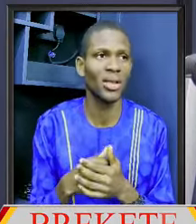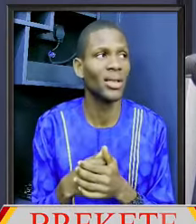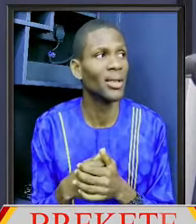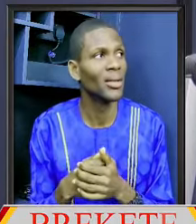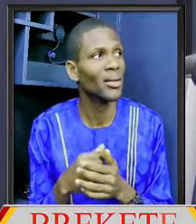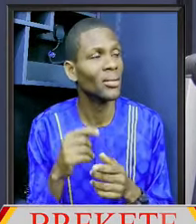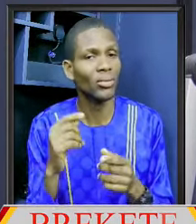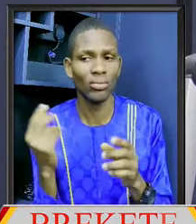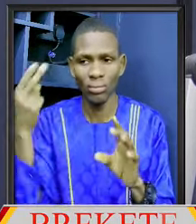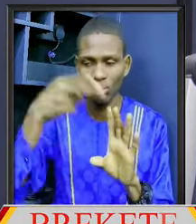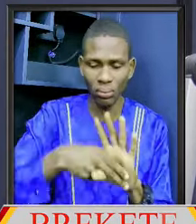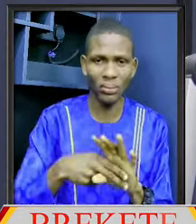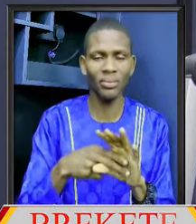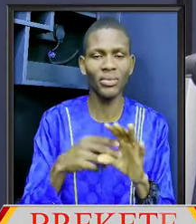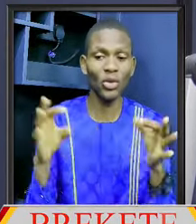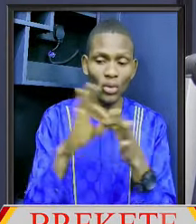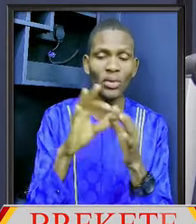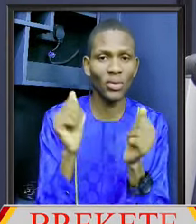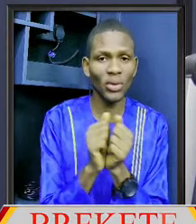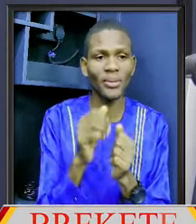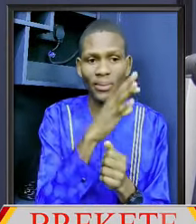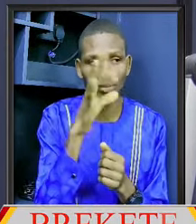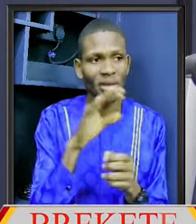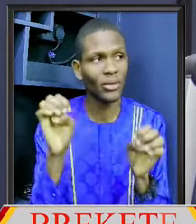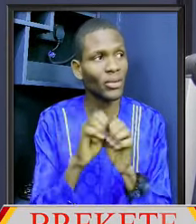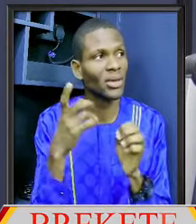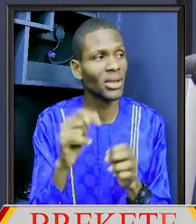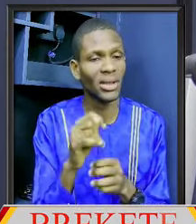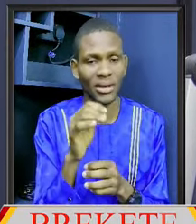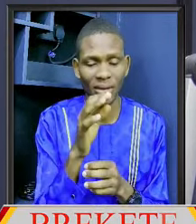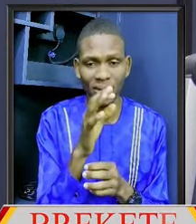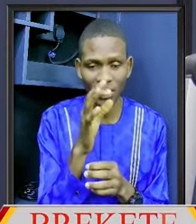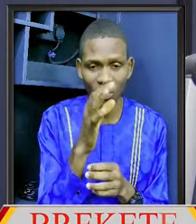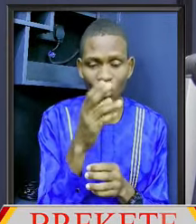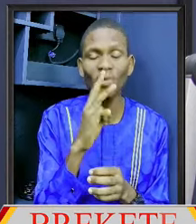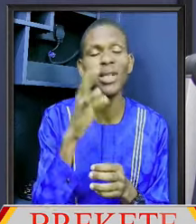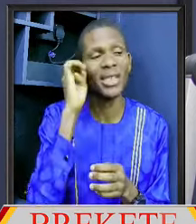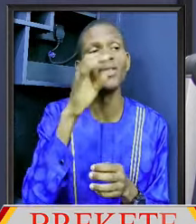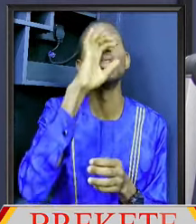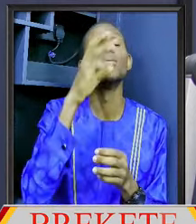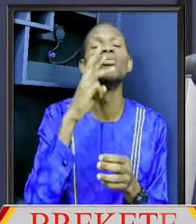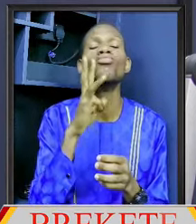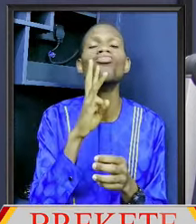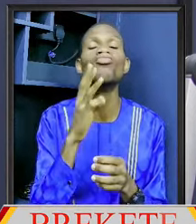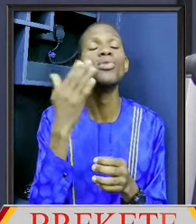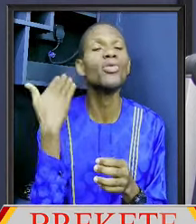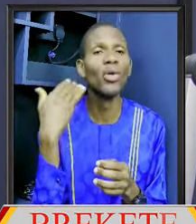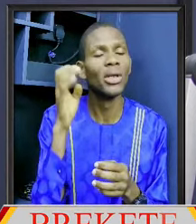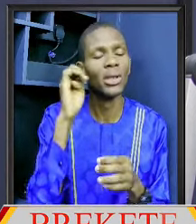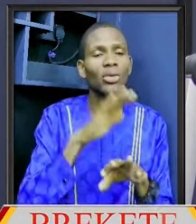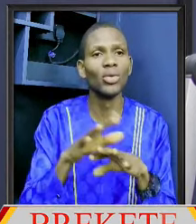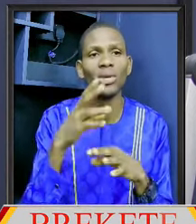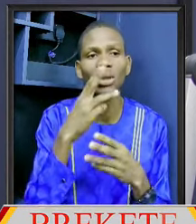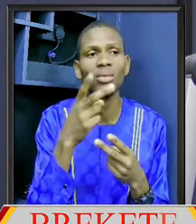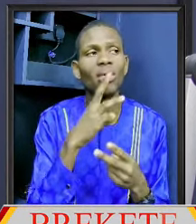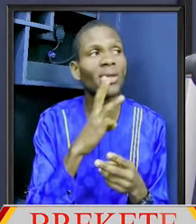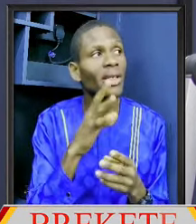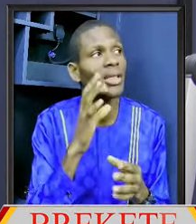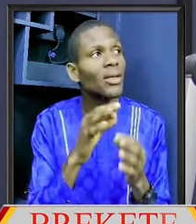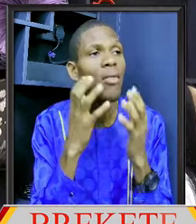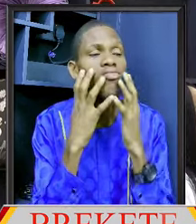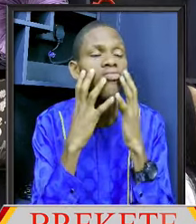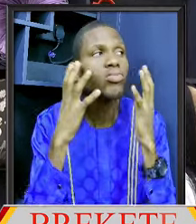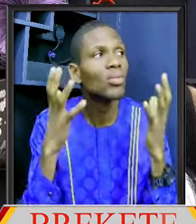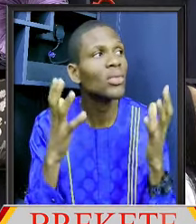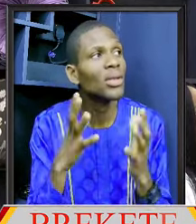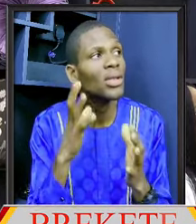You can't join fasting. So even the water where they drink, I know they see drink again. So my cheek can't go down. If I no leave beards, when I go